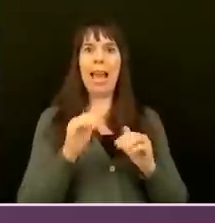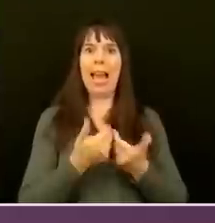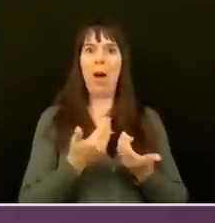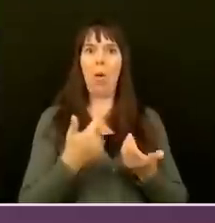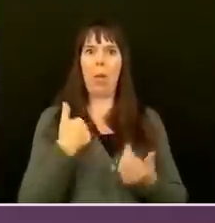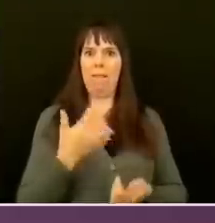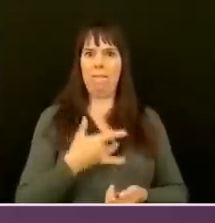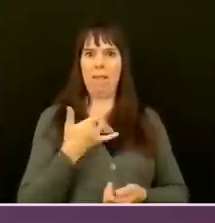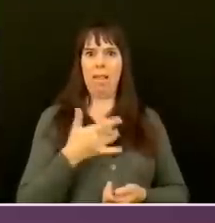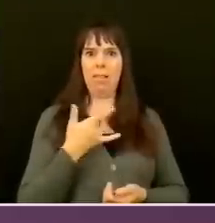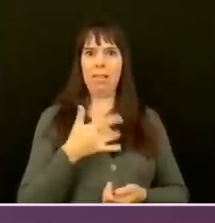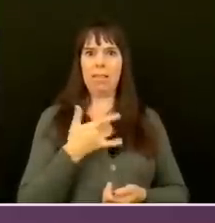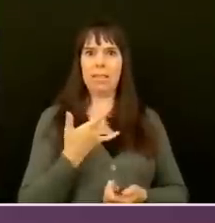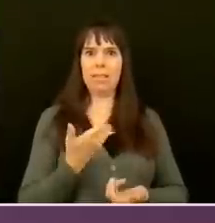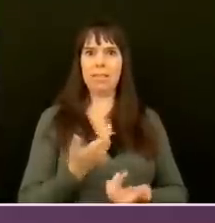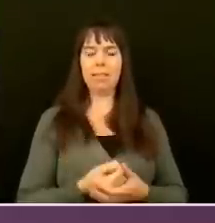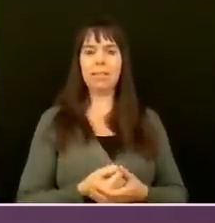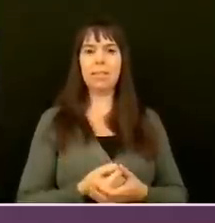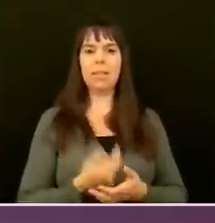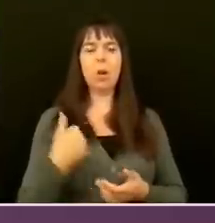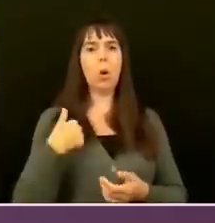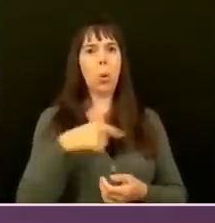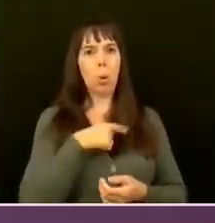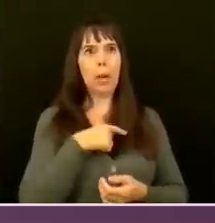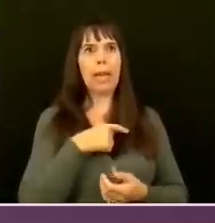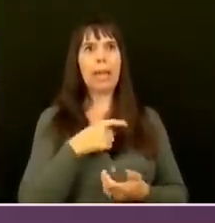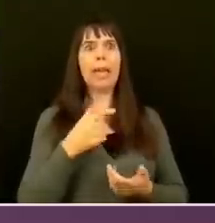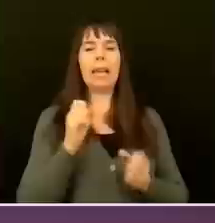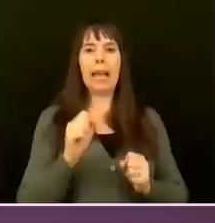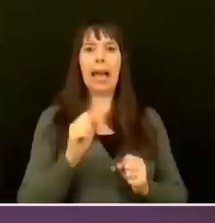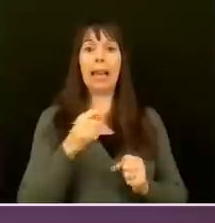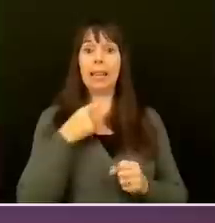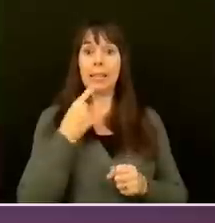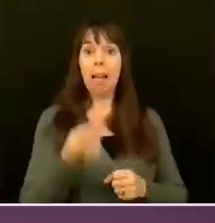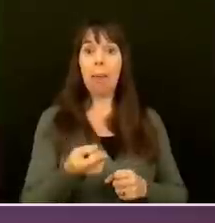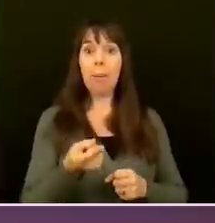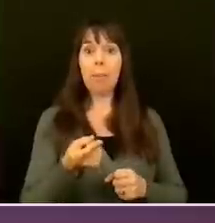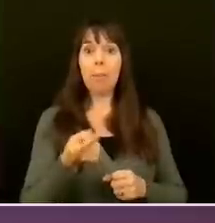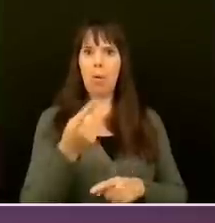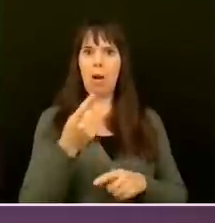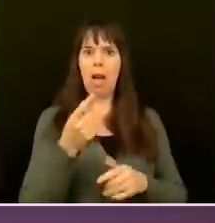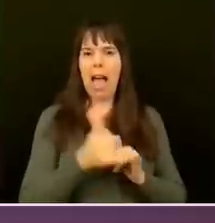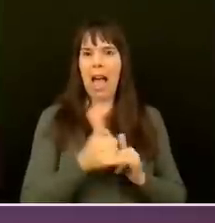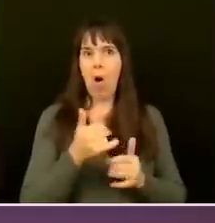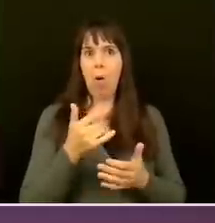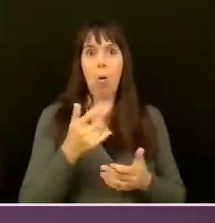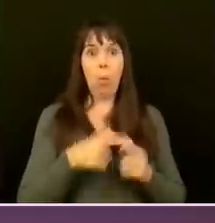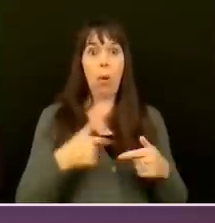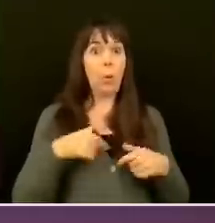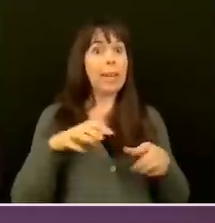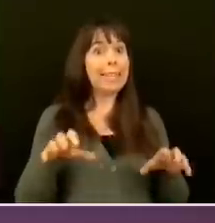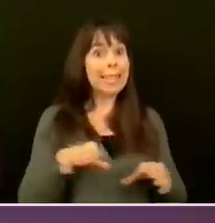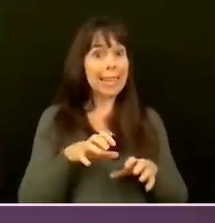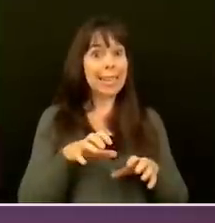felt. We are going to tell them what we did.